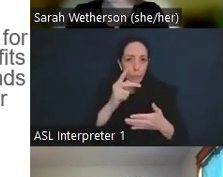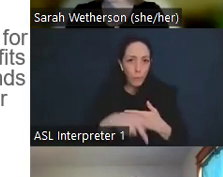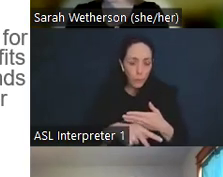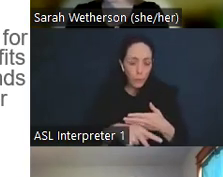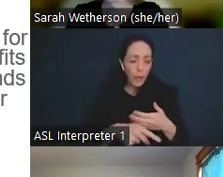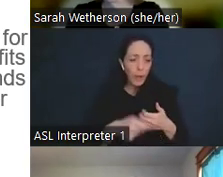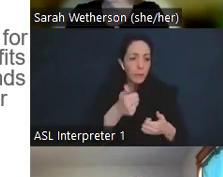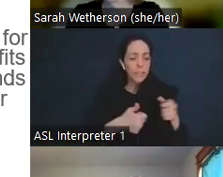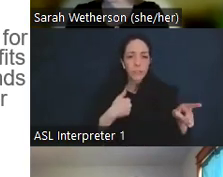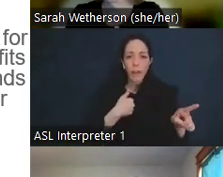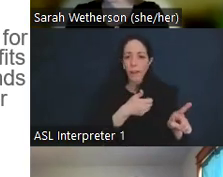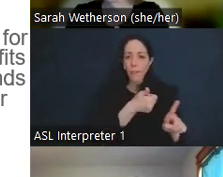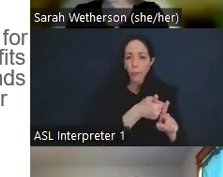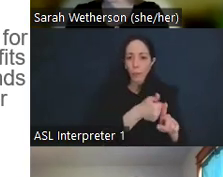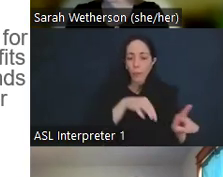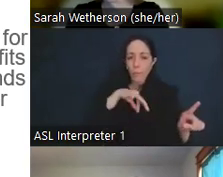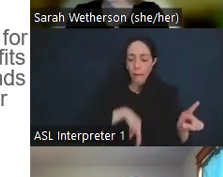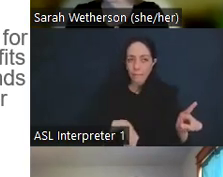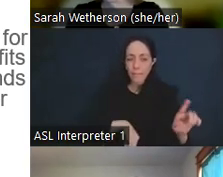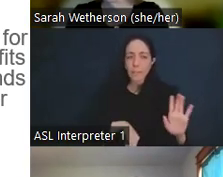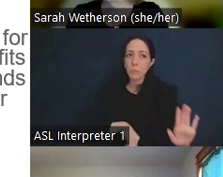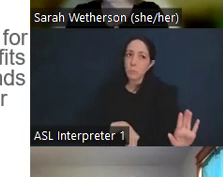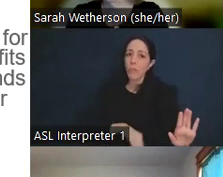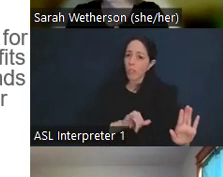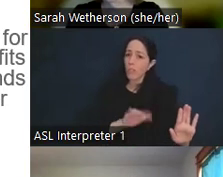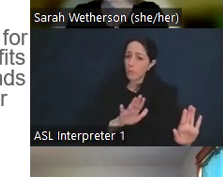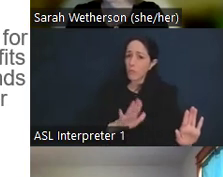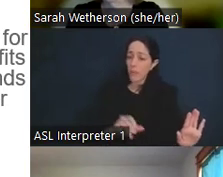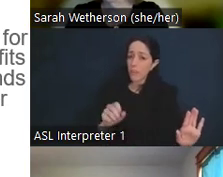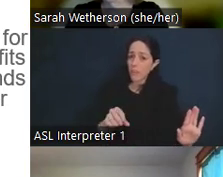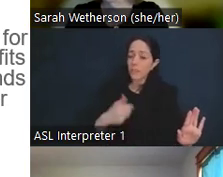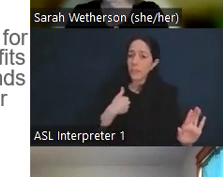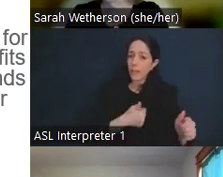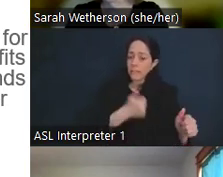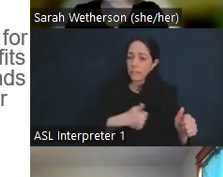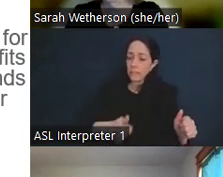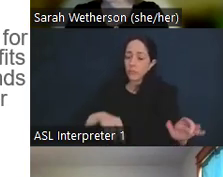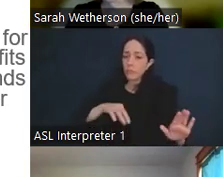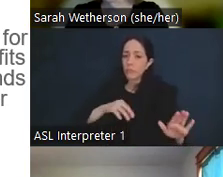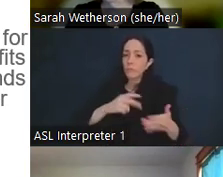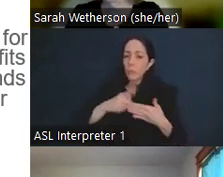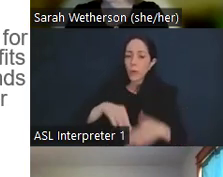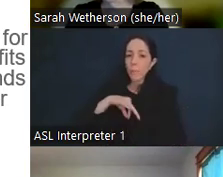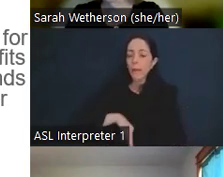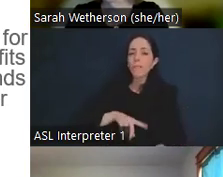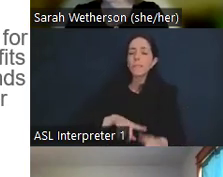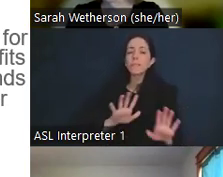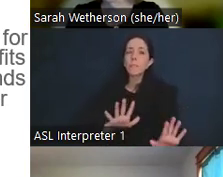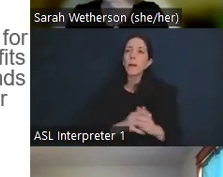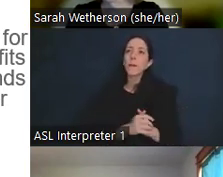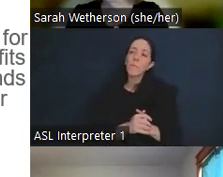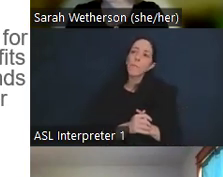those programs are great. Are there thoughts or, you know, this is a more